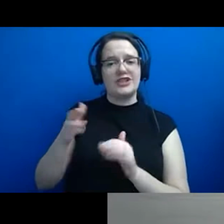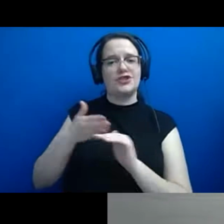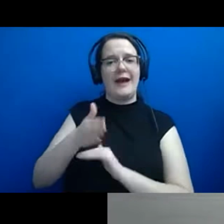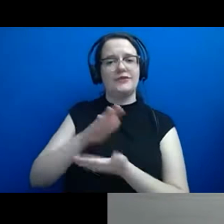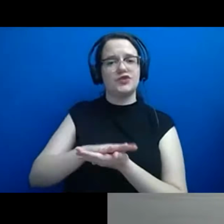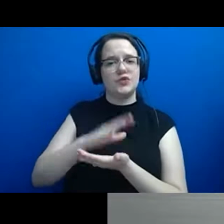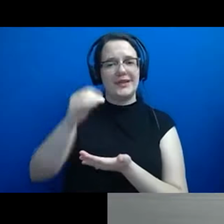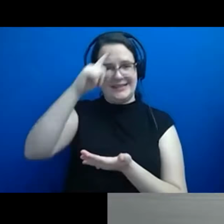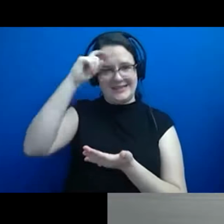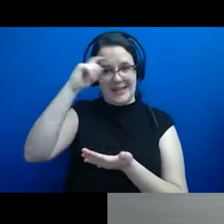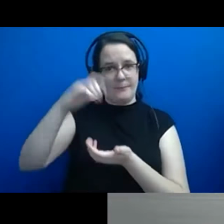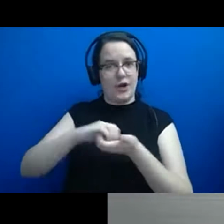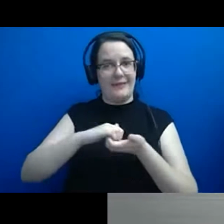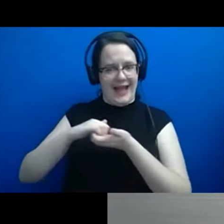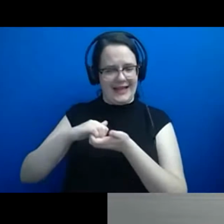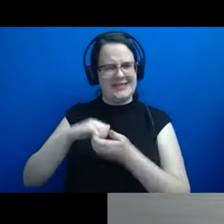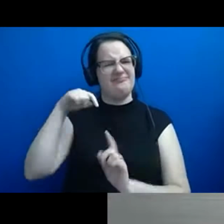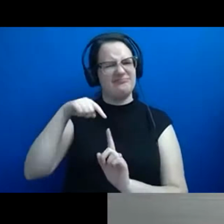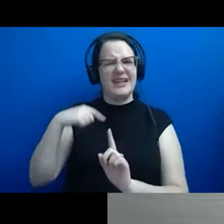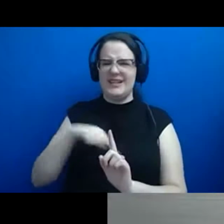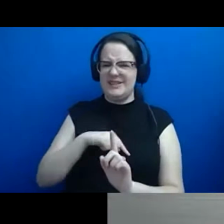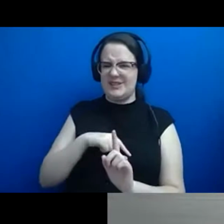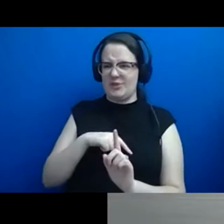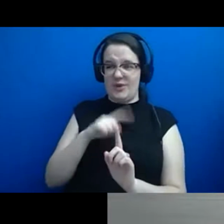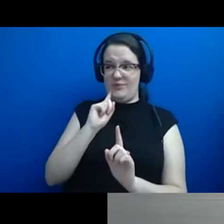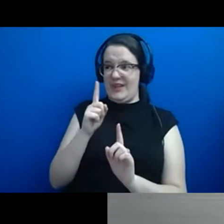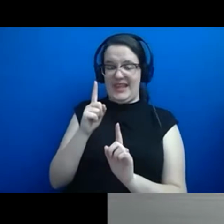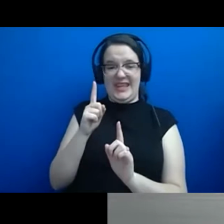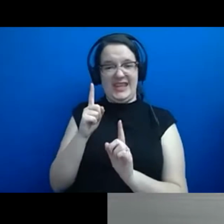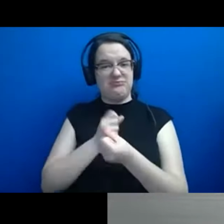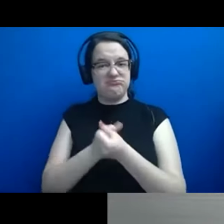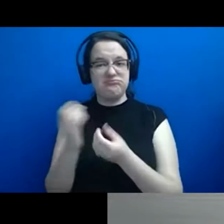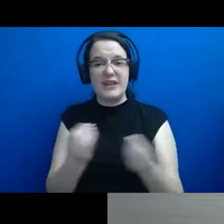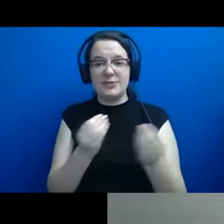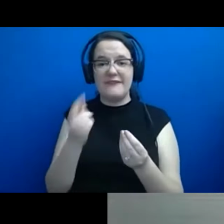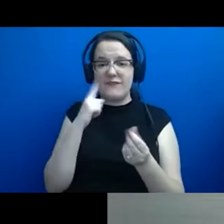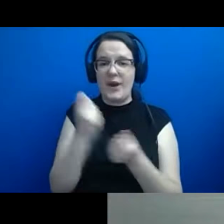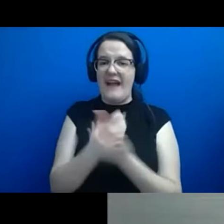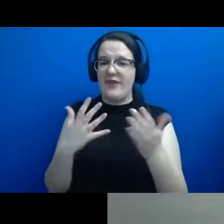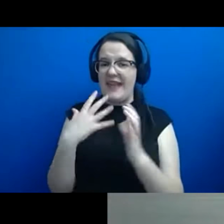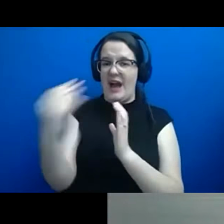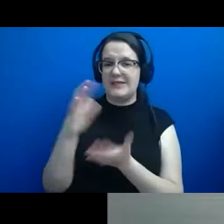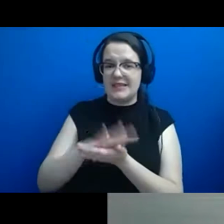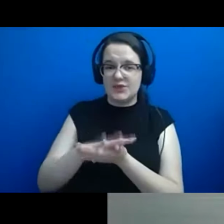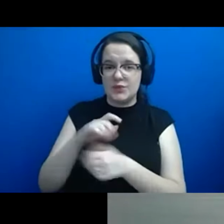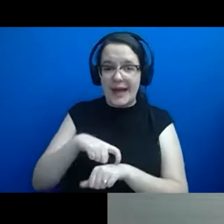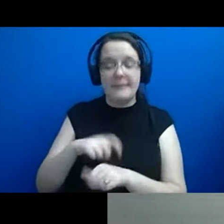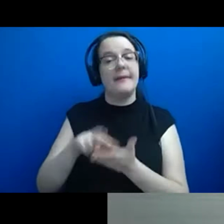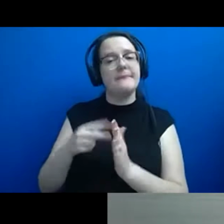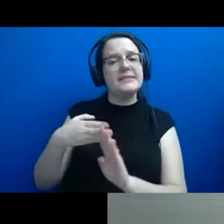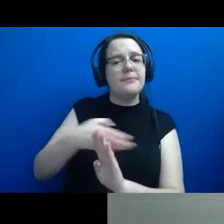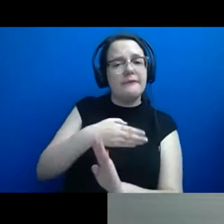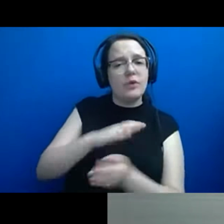an intermediary for all things out of school time in the region. So that is before school, after school, but it's